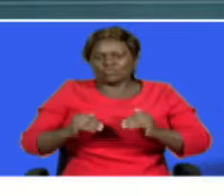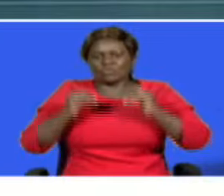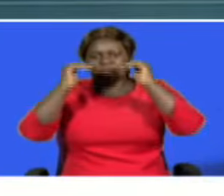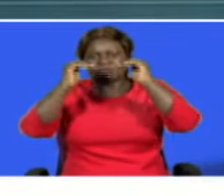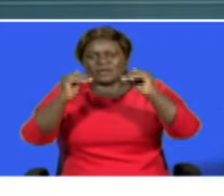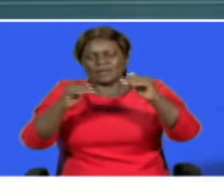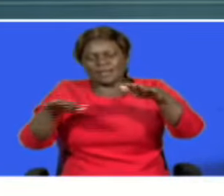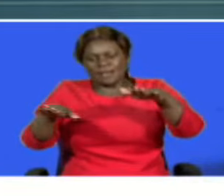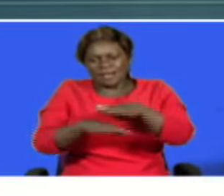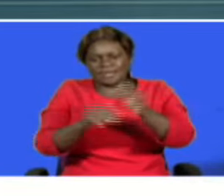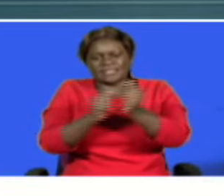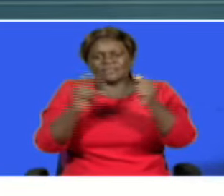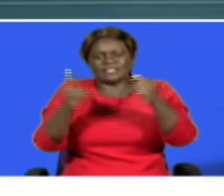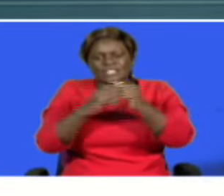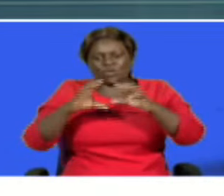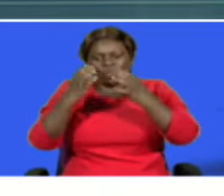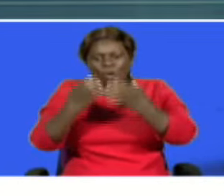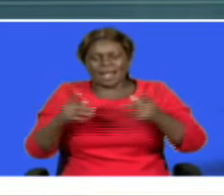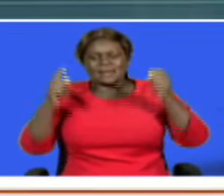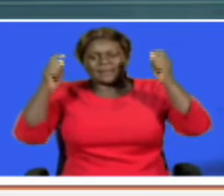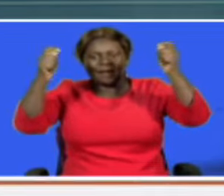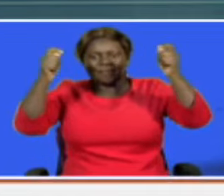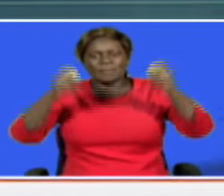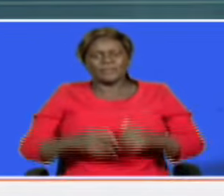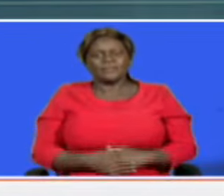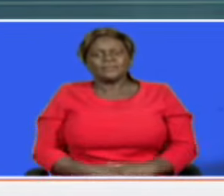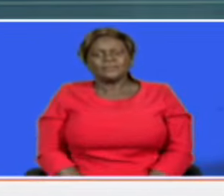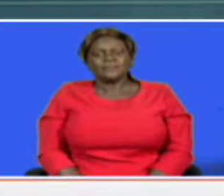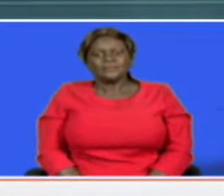for the Under-17 World Cup.